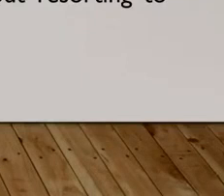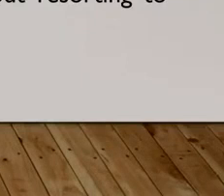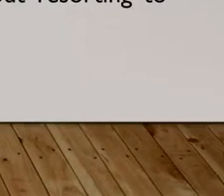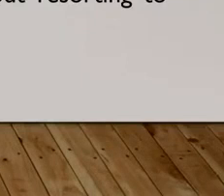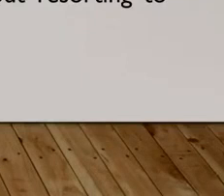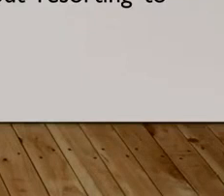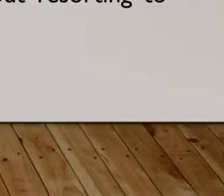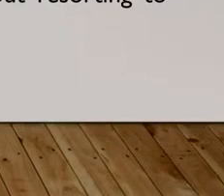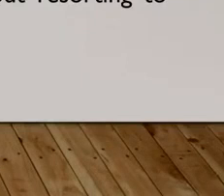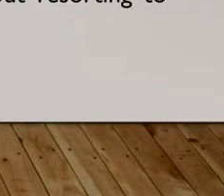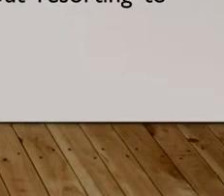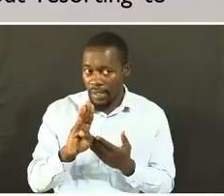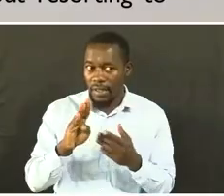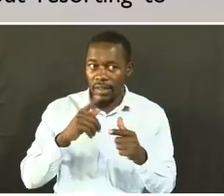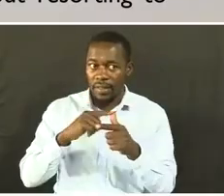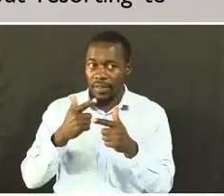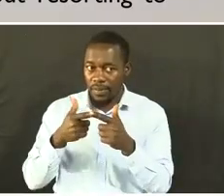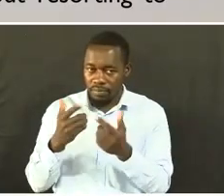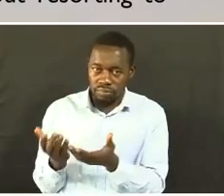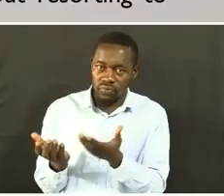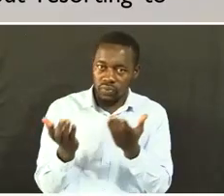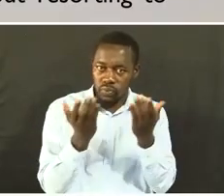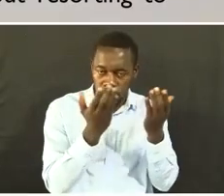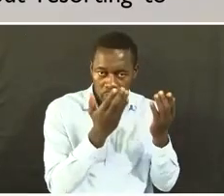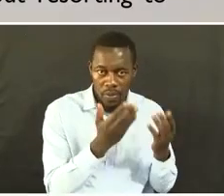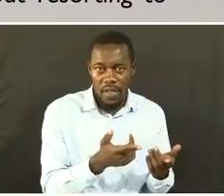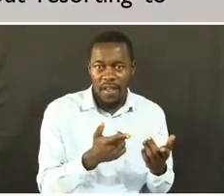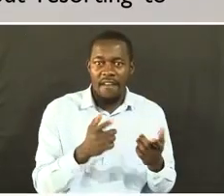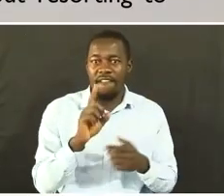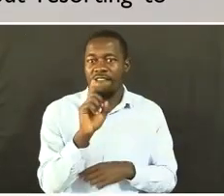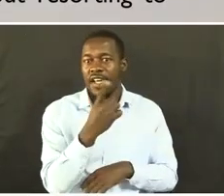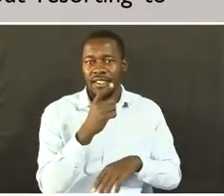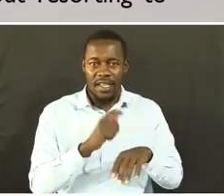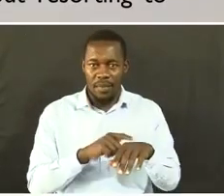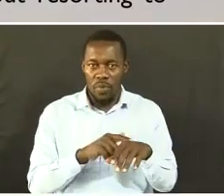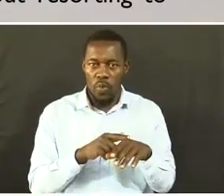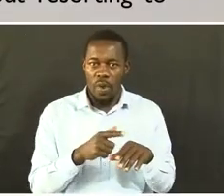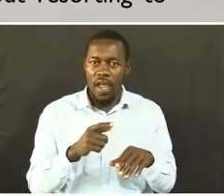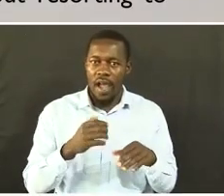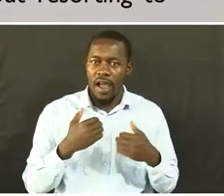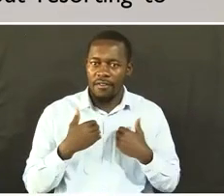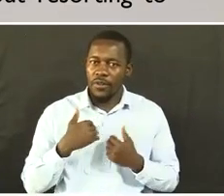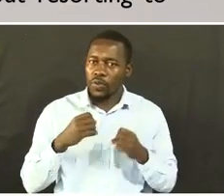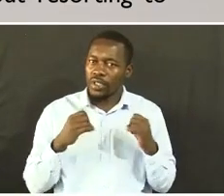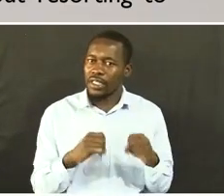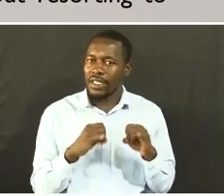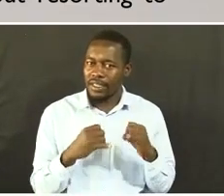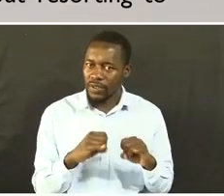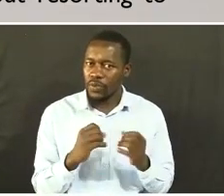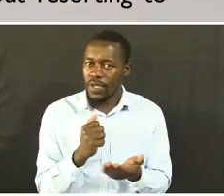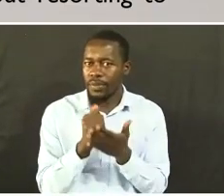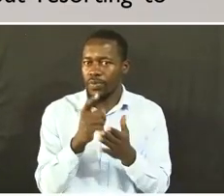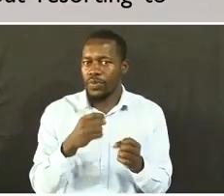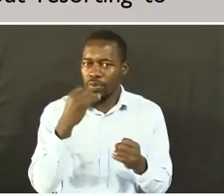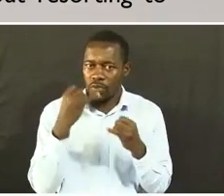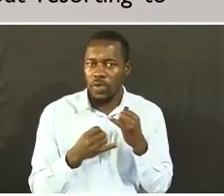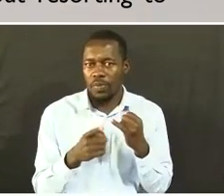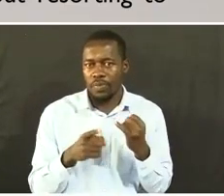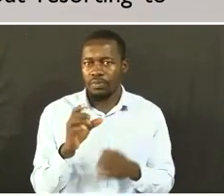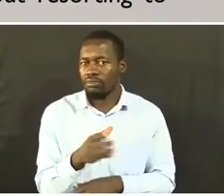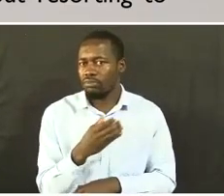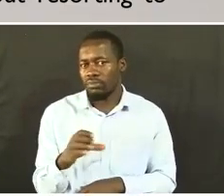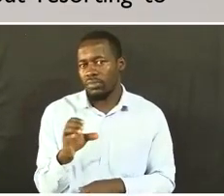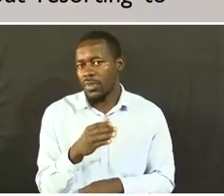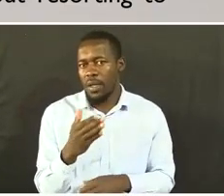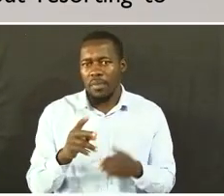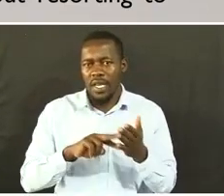system goes low, is dealt with. But the most difficult bit is the psychological dependence, because then this person